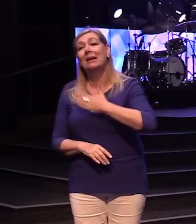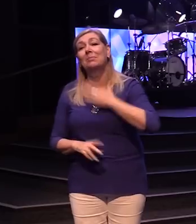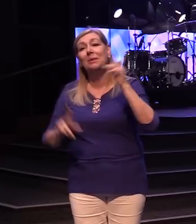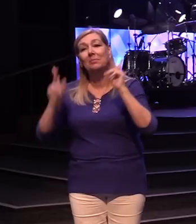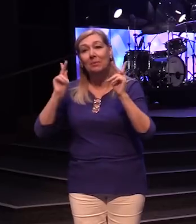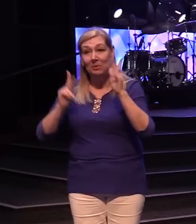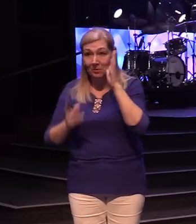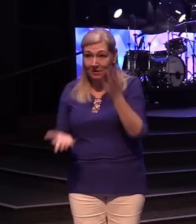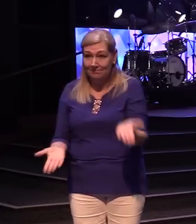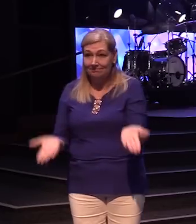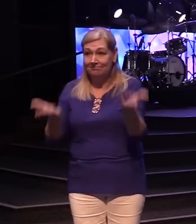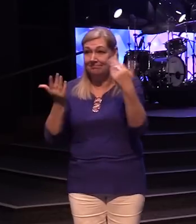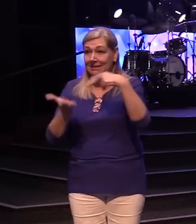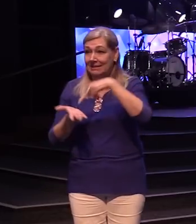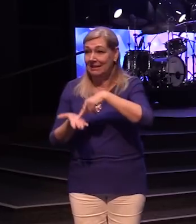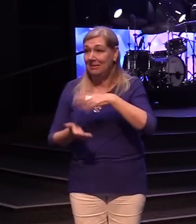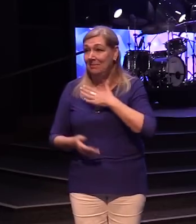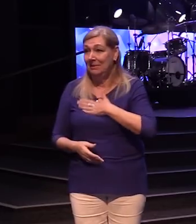you stand, please?